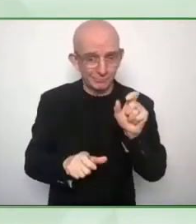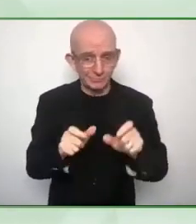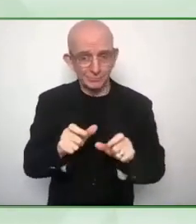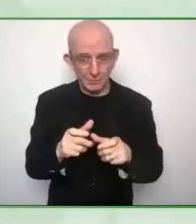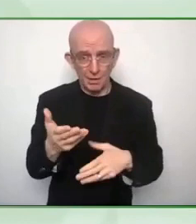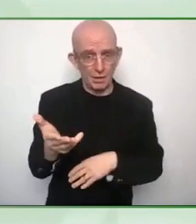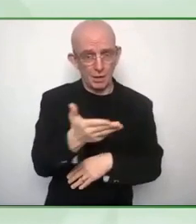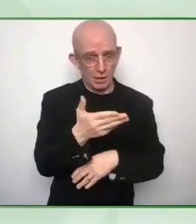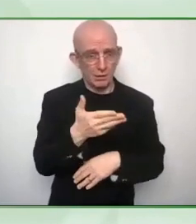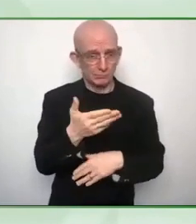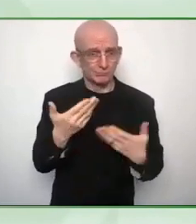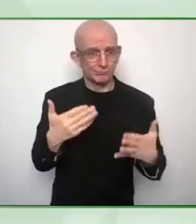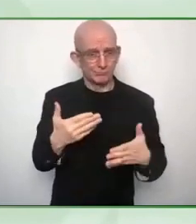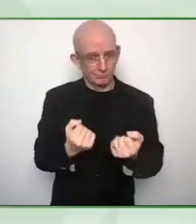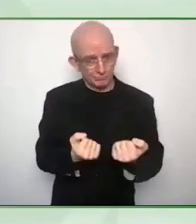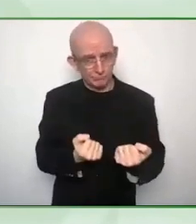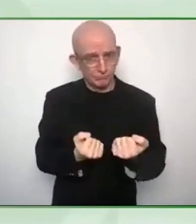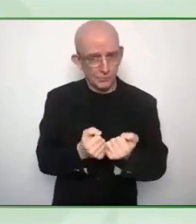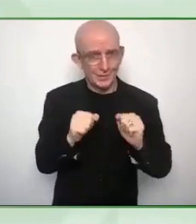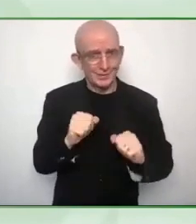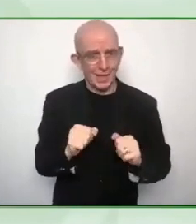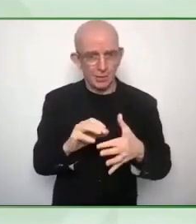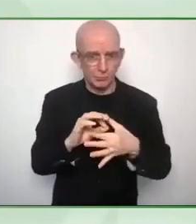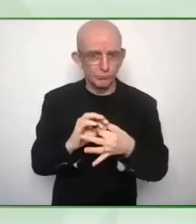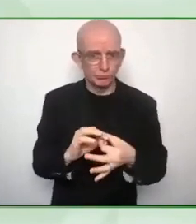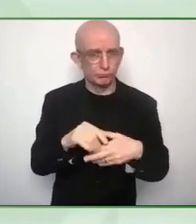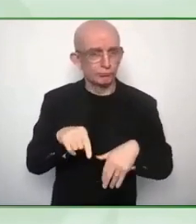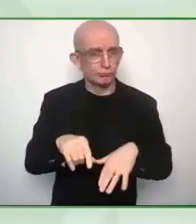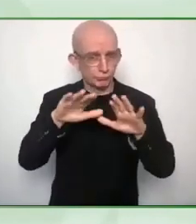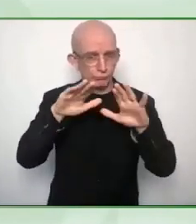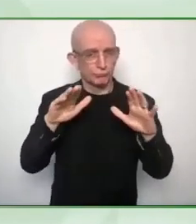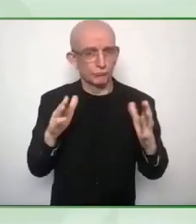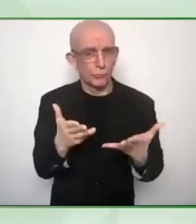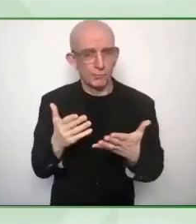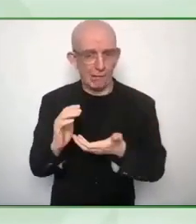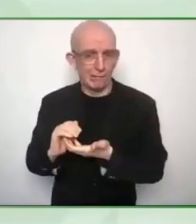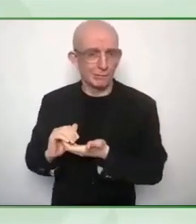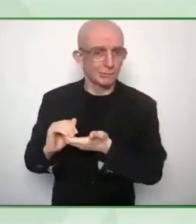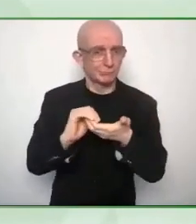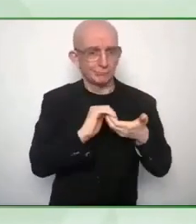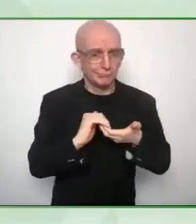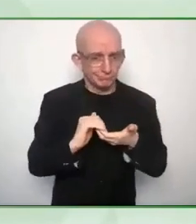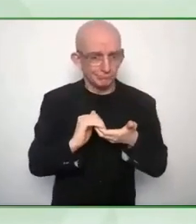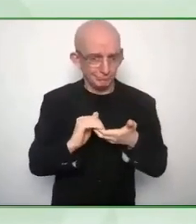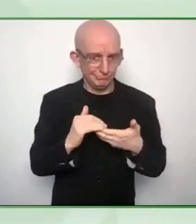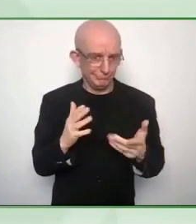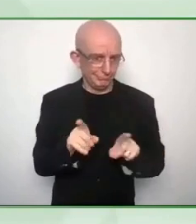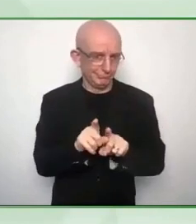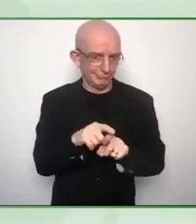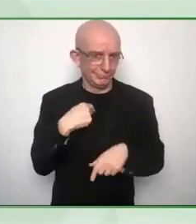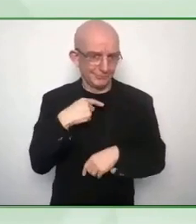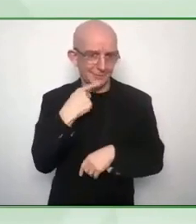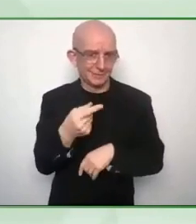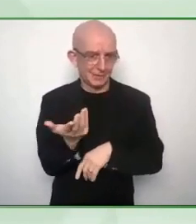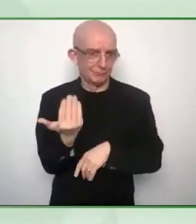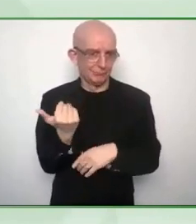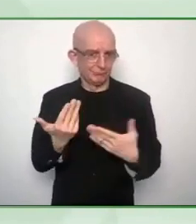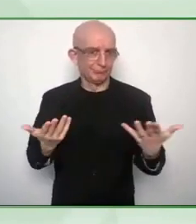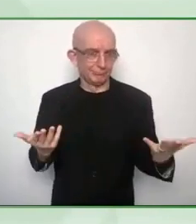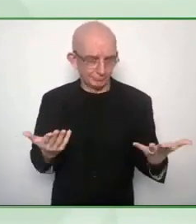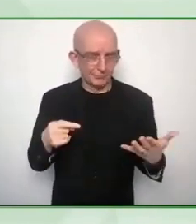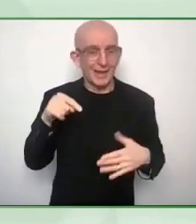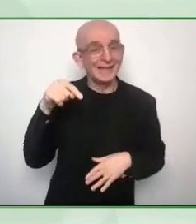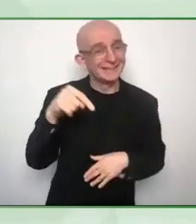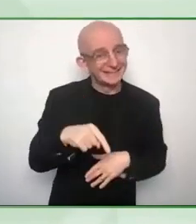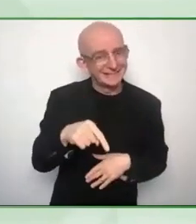we know that a lot of the Zero Project community has experience and very good experience